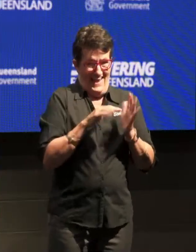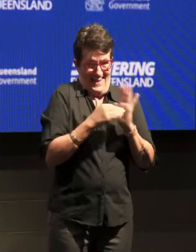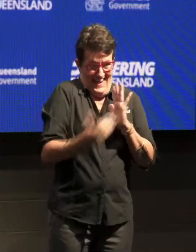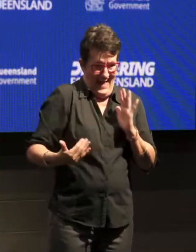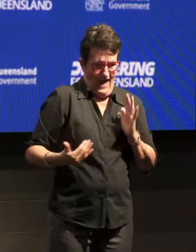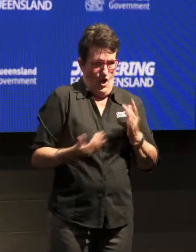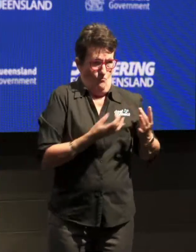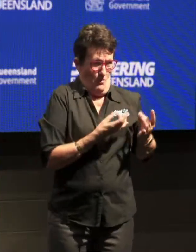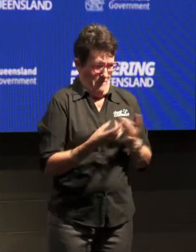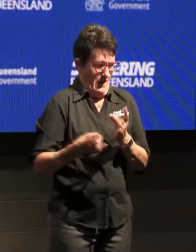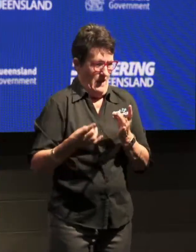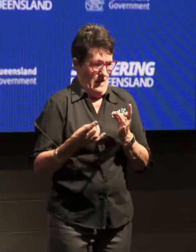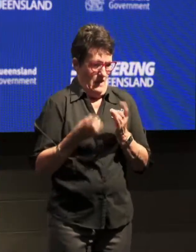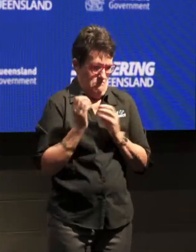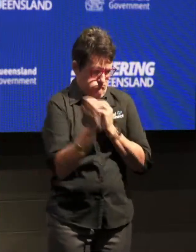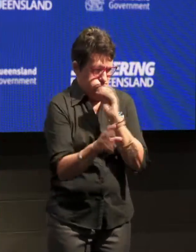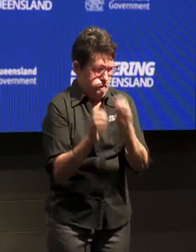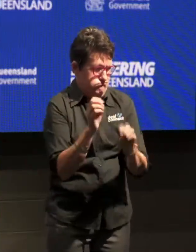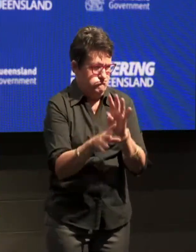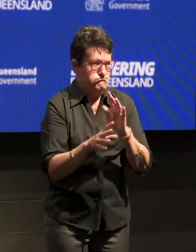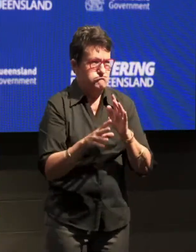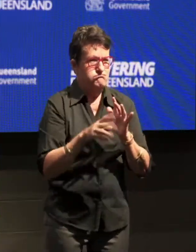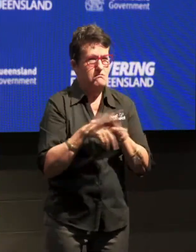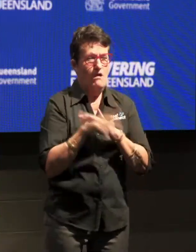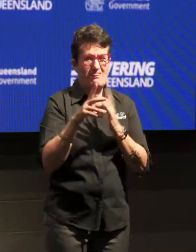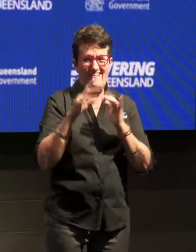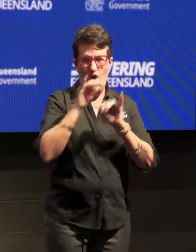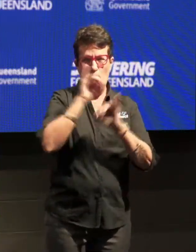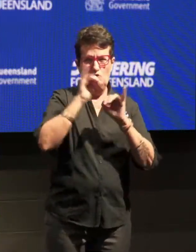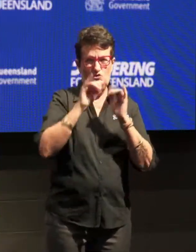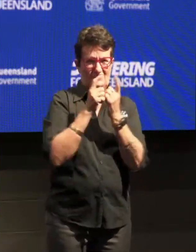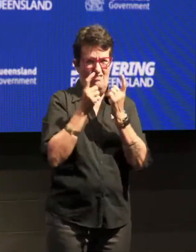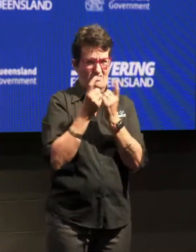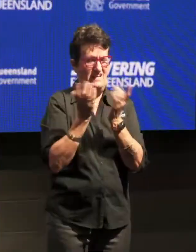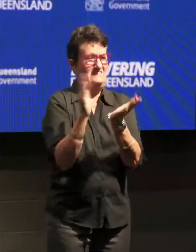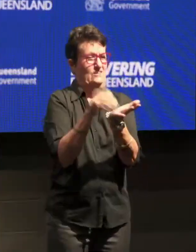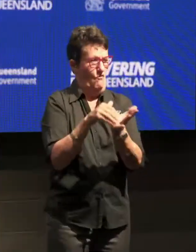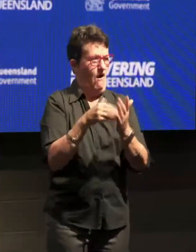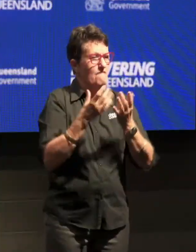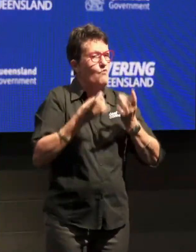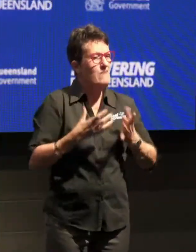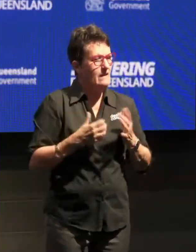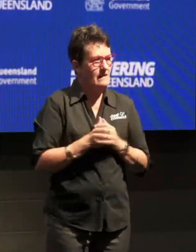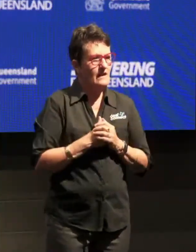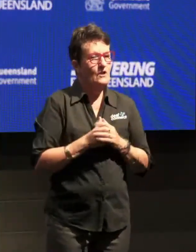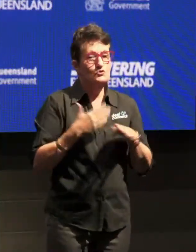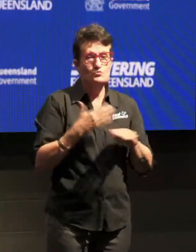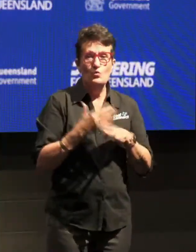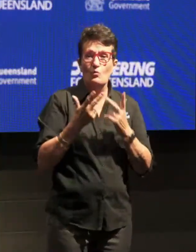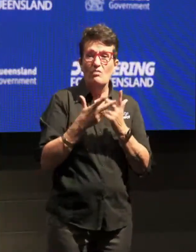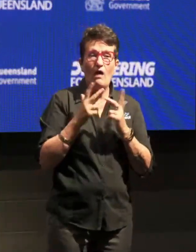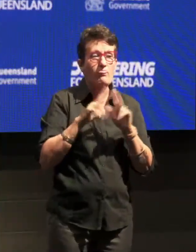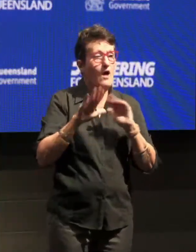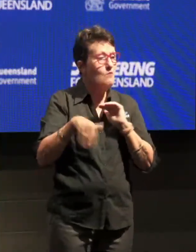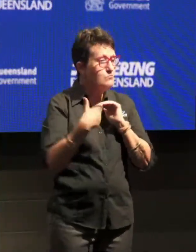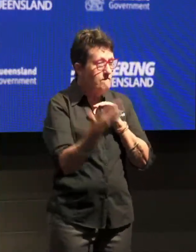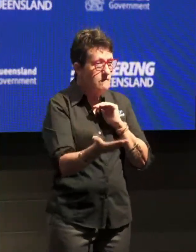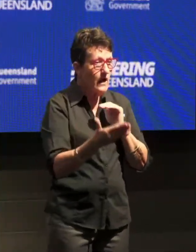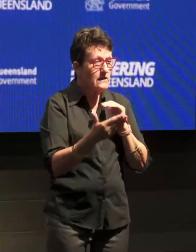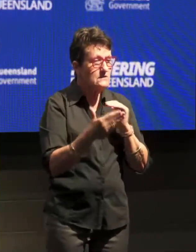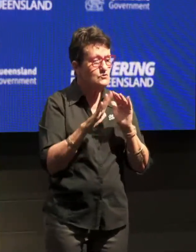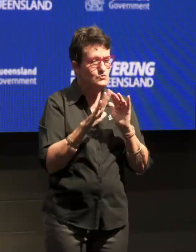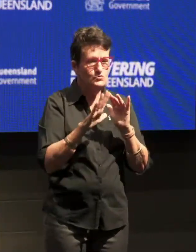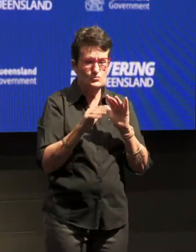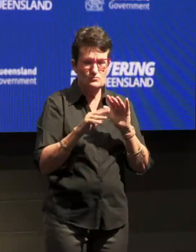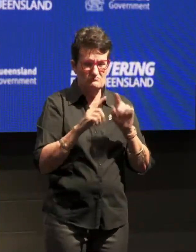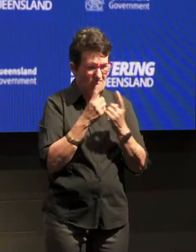to pre-deploy as many of those emergency assets as possible, but also to work with those other providers to get their goods